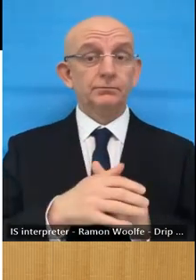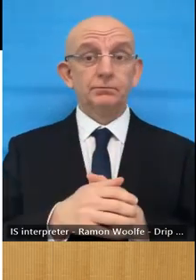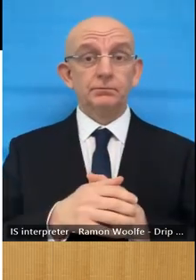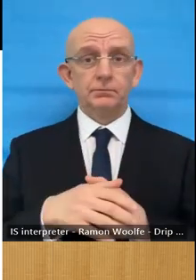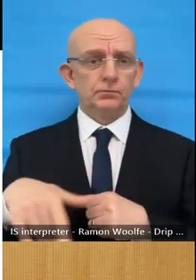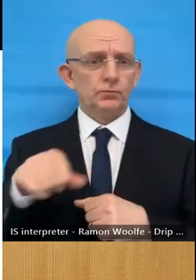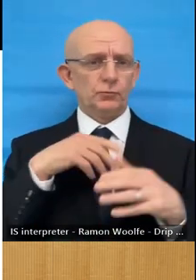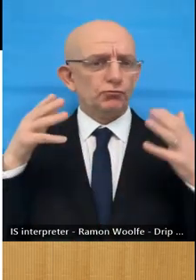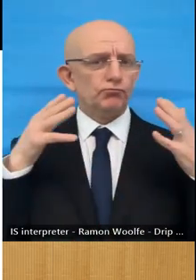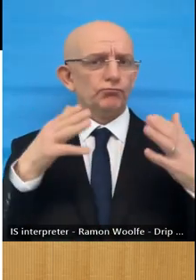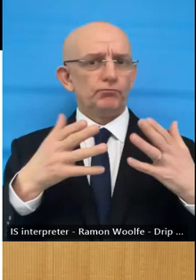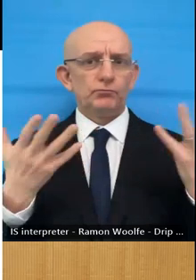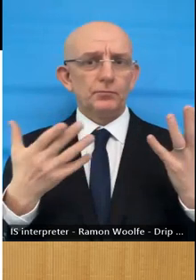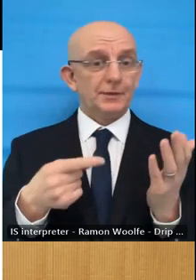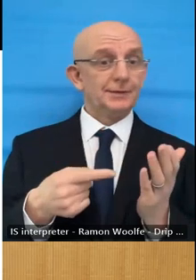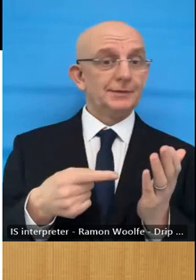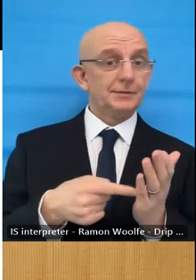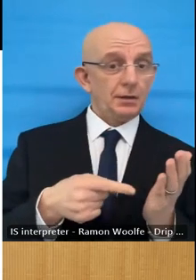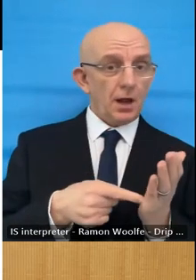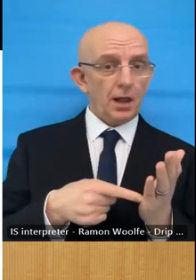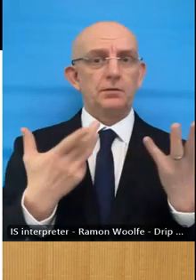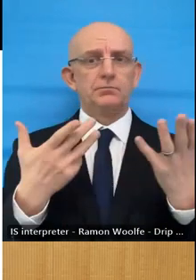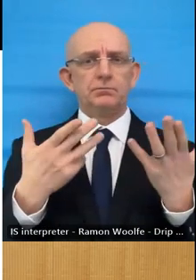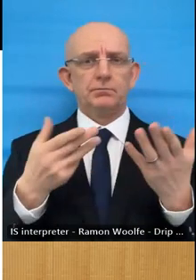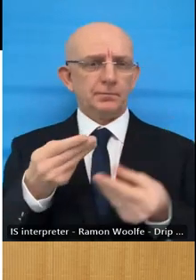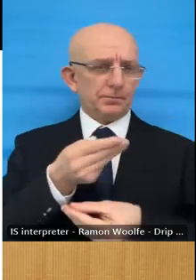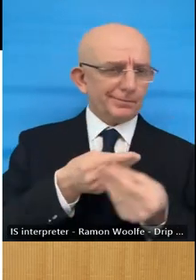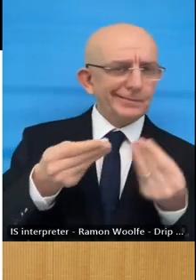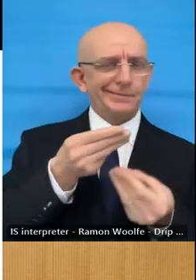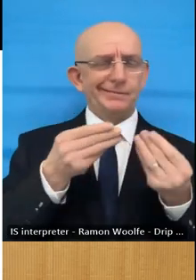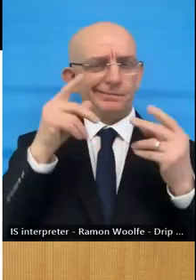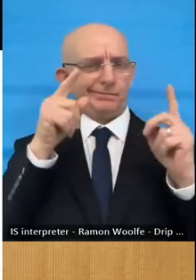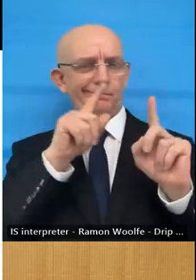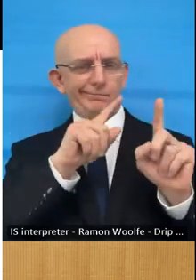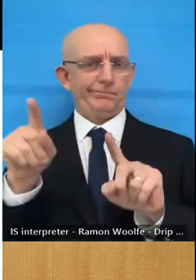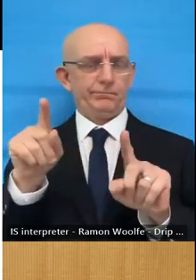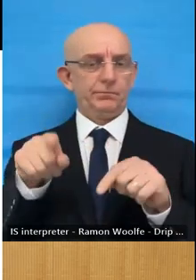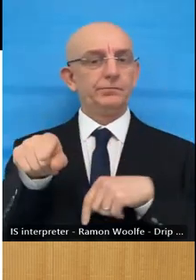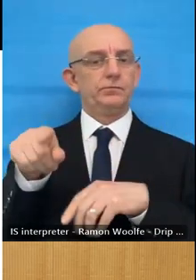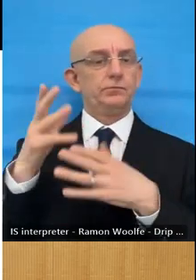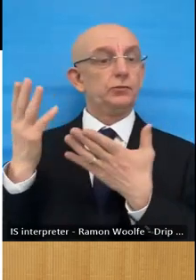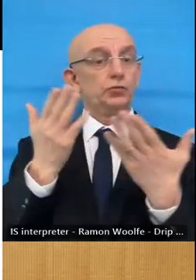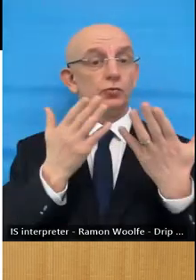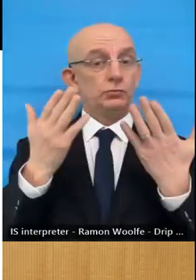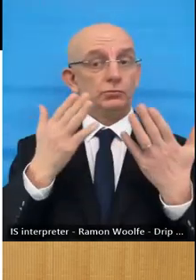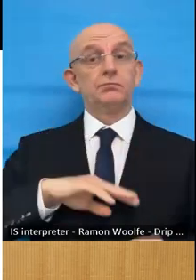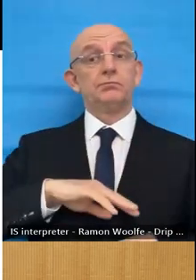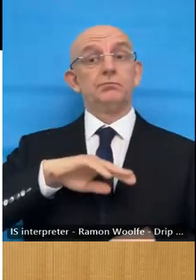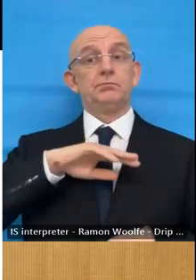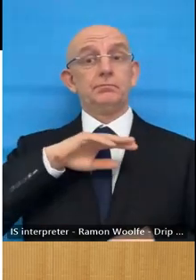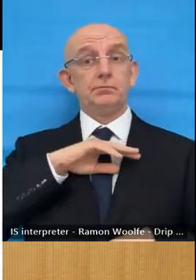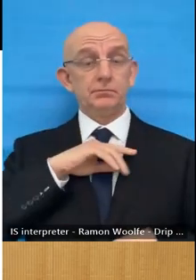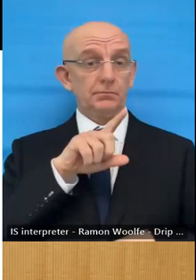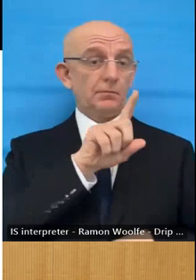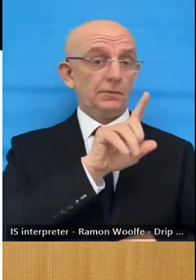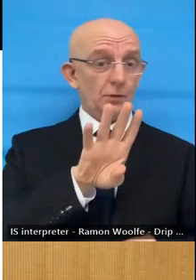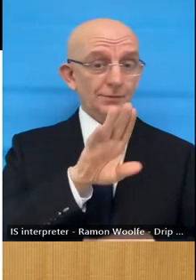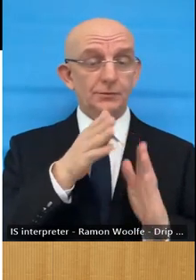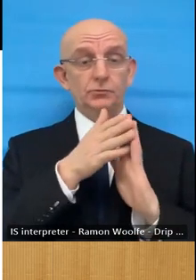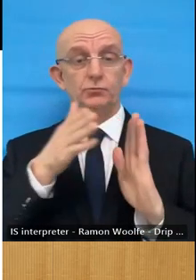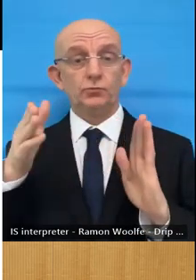The SC2 follows a reverse integration policy when admitting new students. This means that young people with physical and